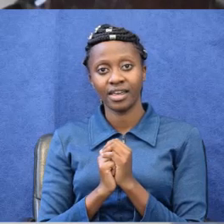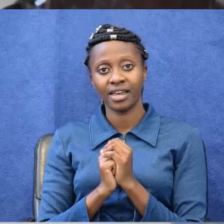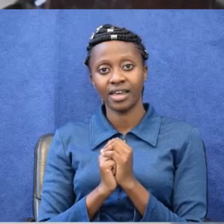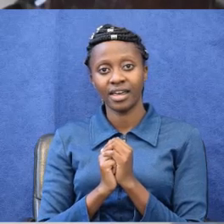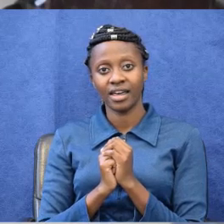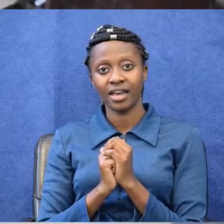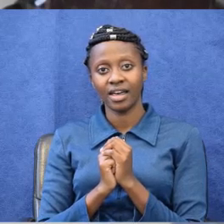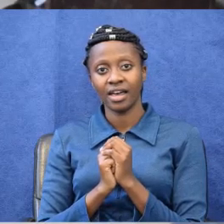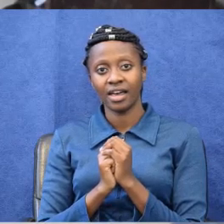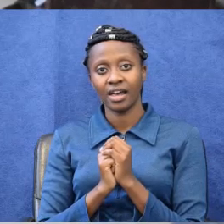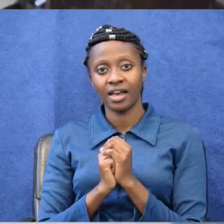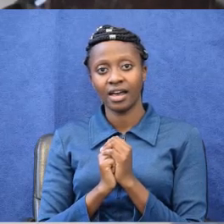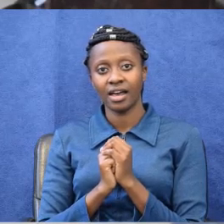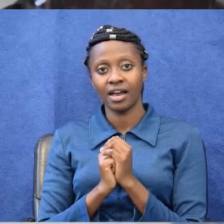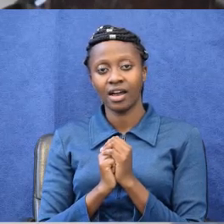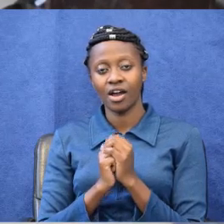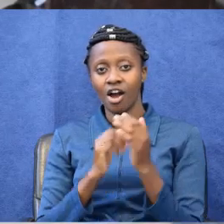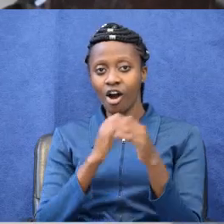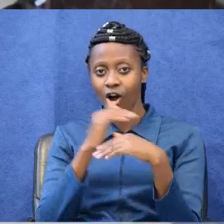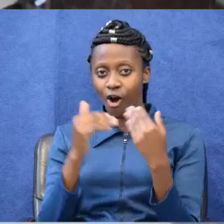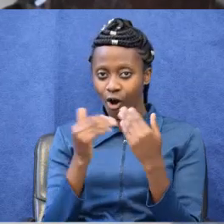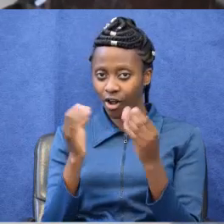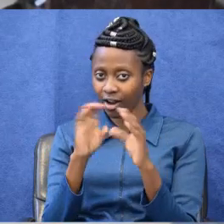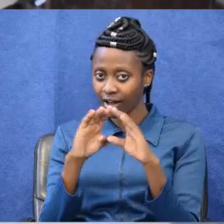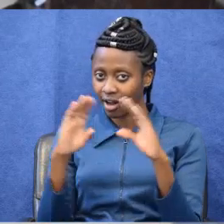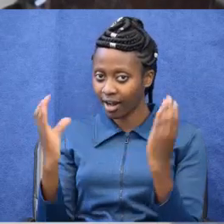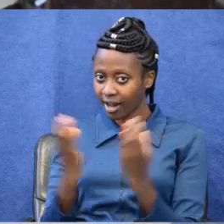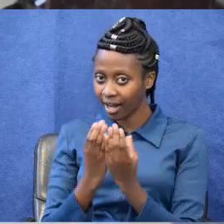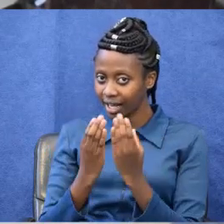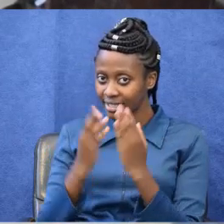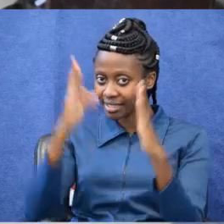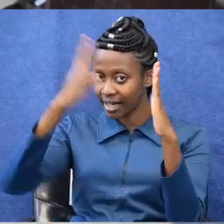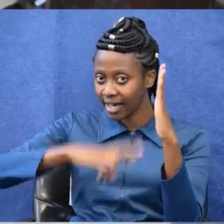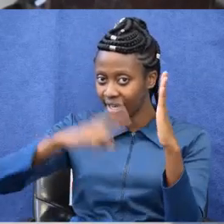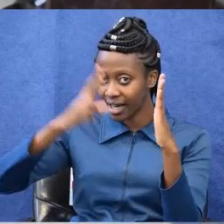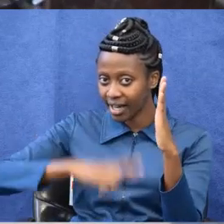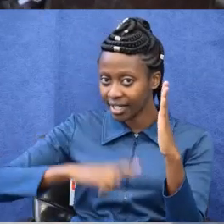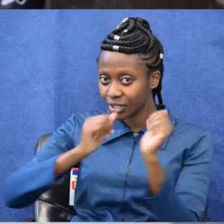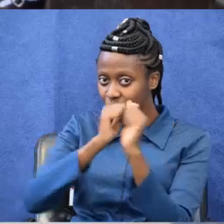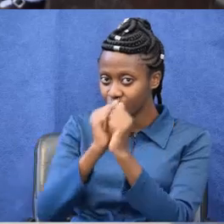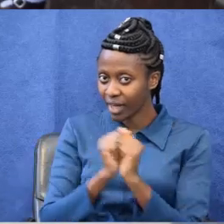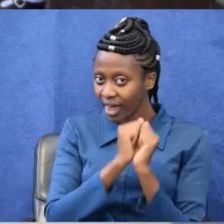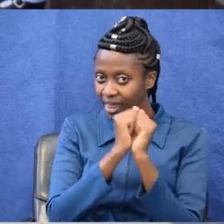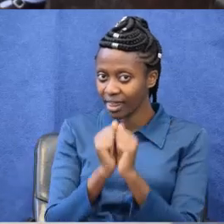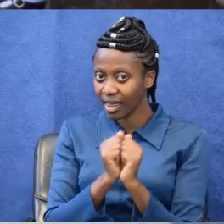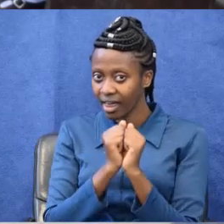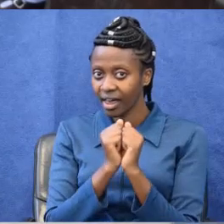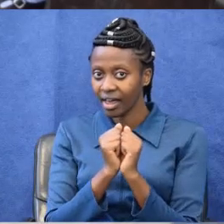NCOs in Christ, kindly stand up and let us lead our